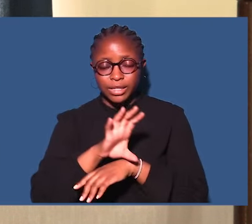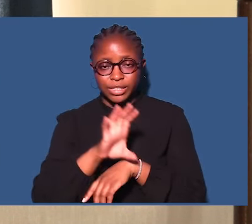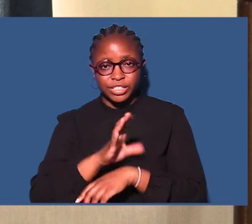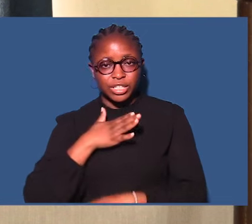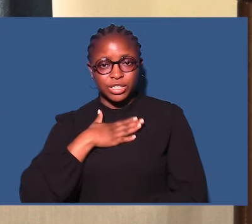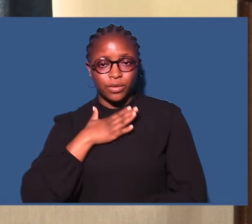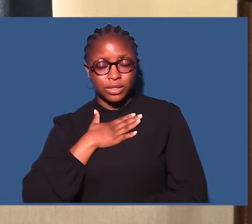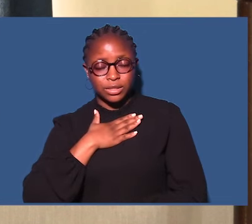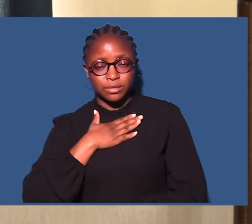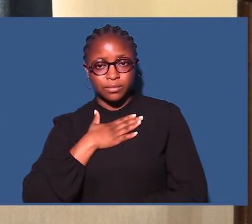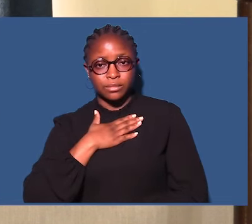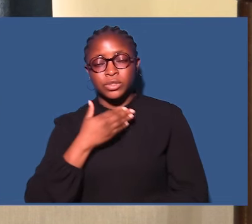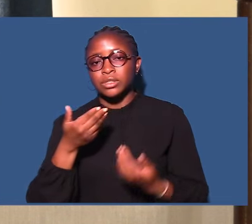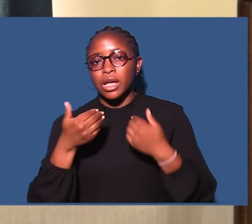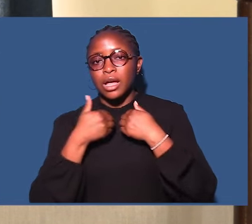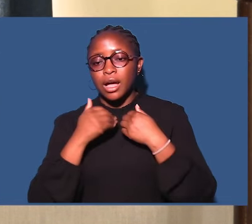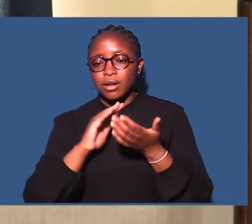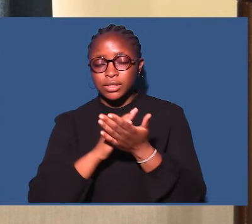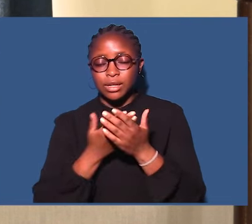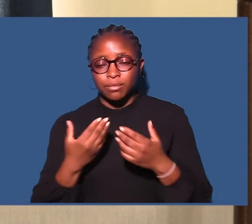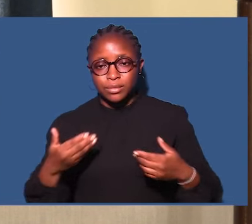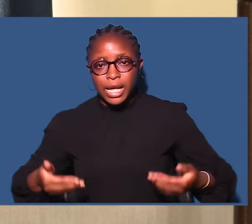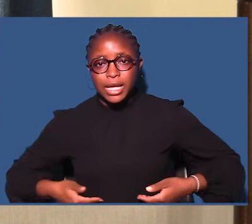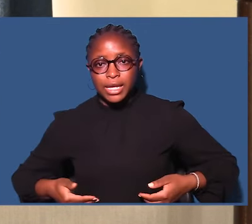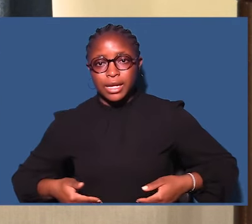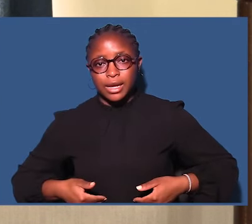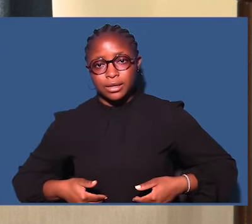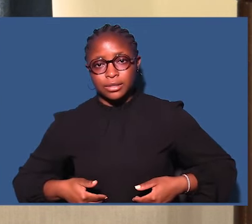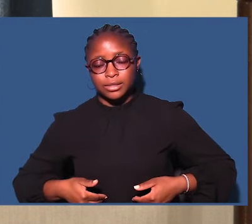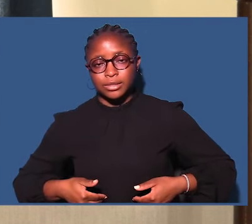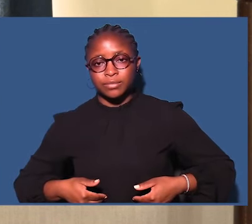there are some young Christians